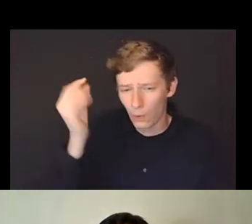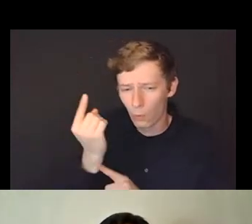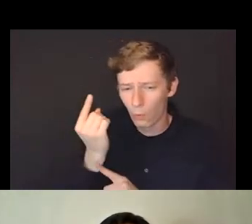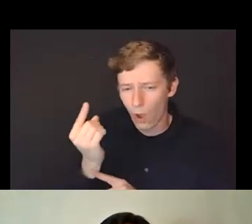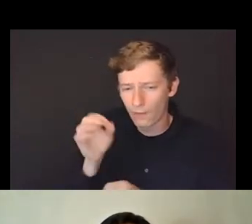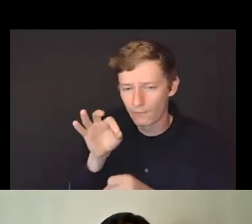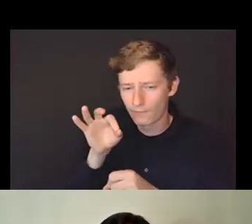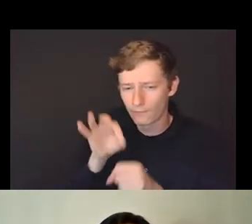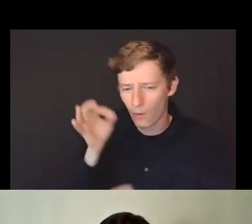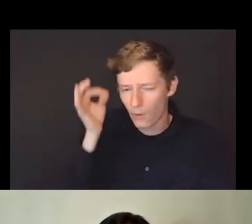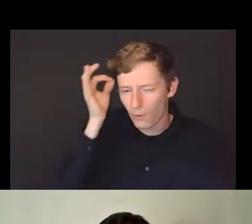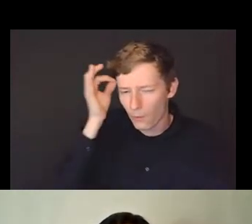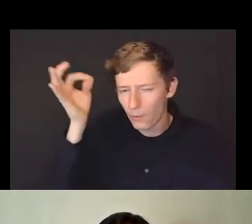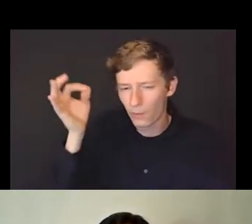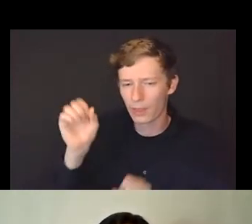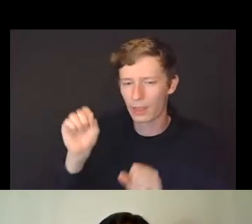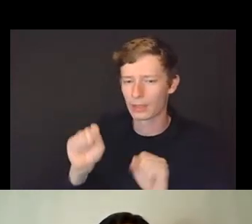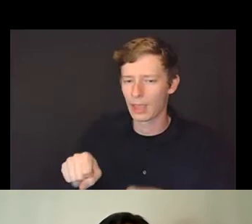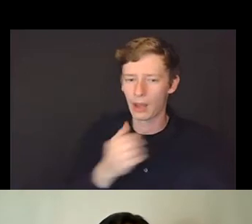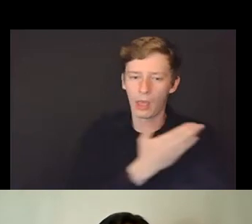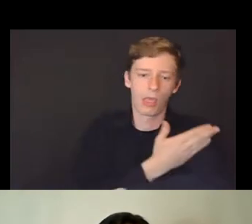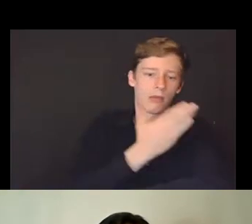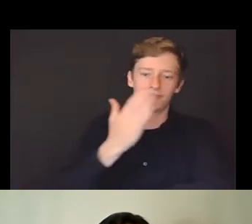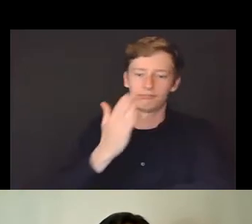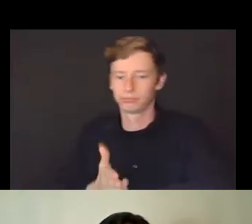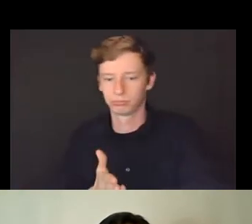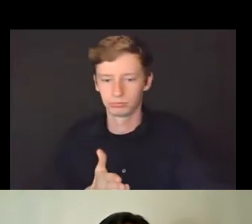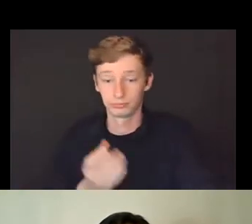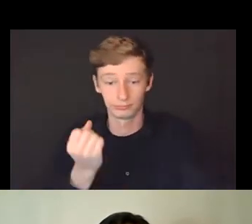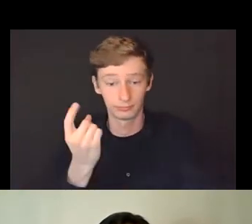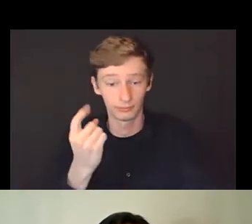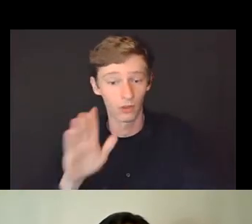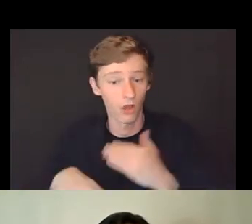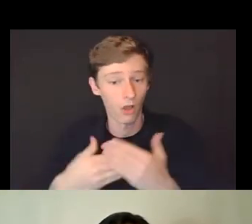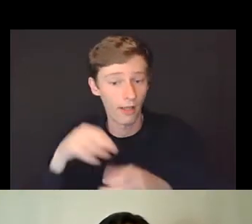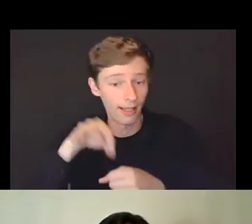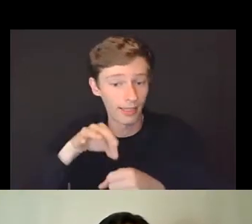we made in Virginia. And every election matters, and